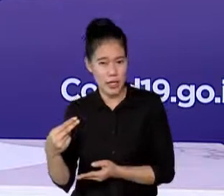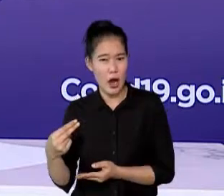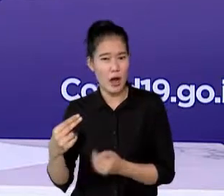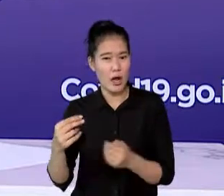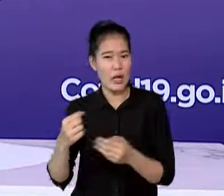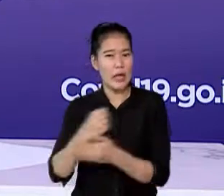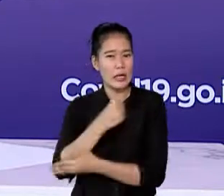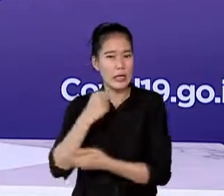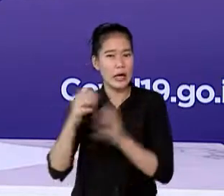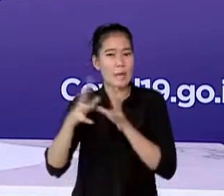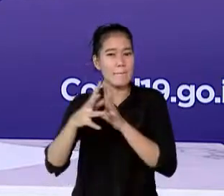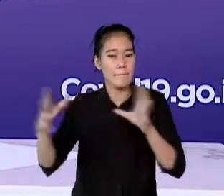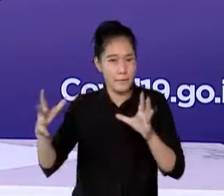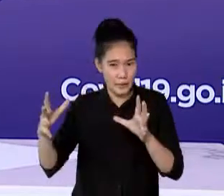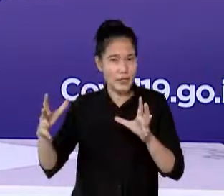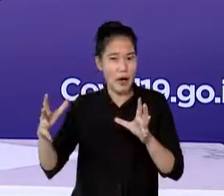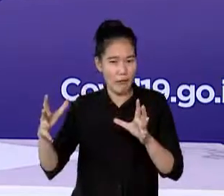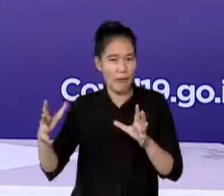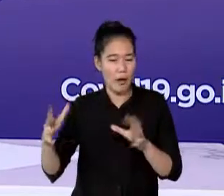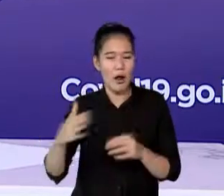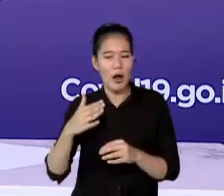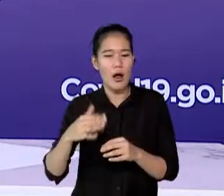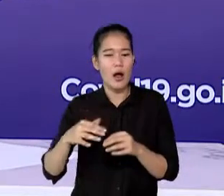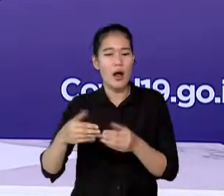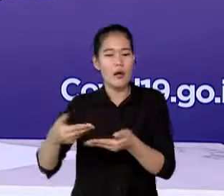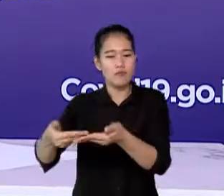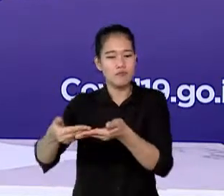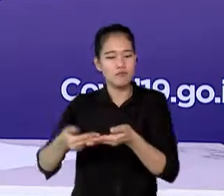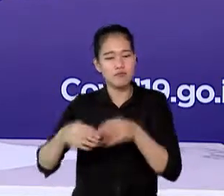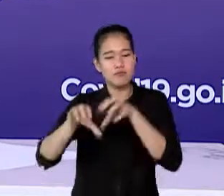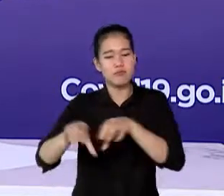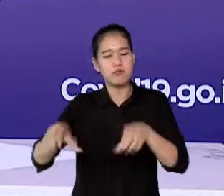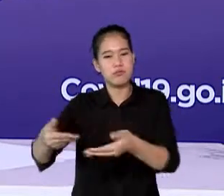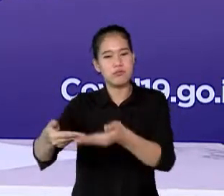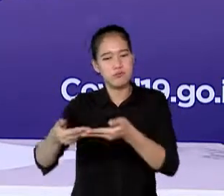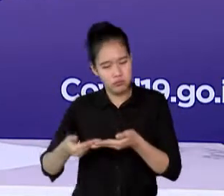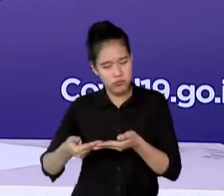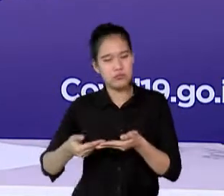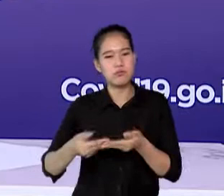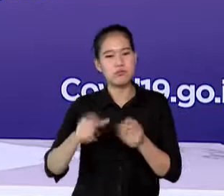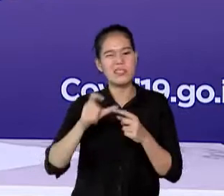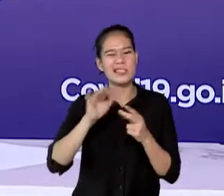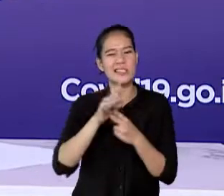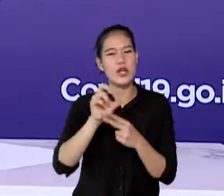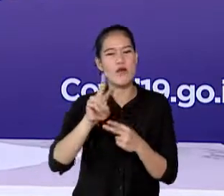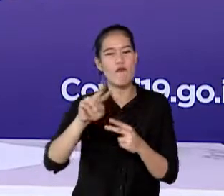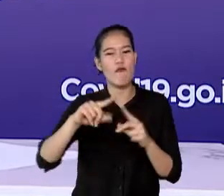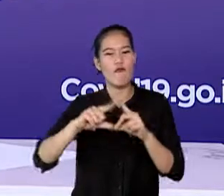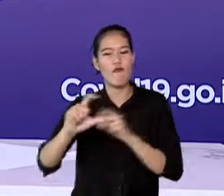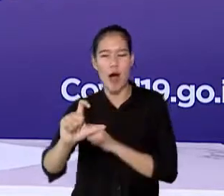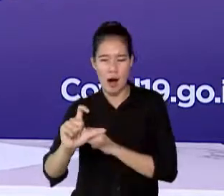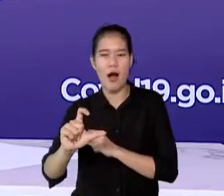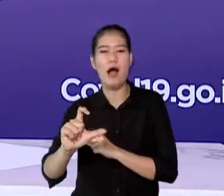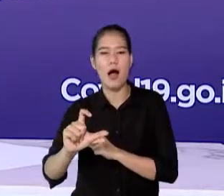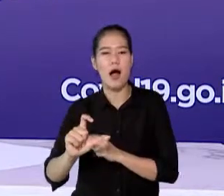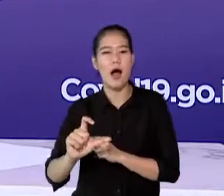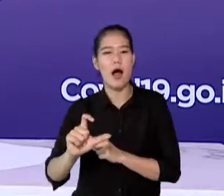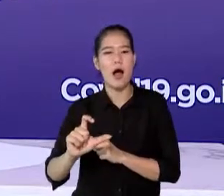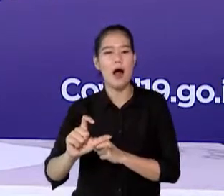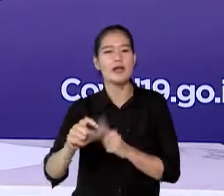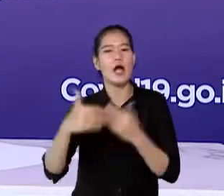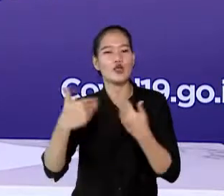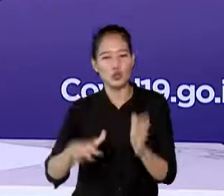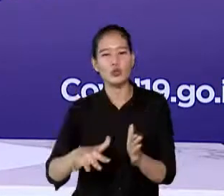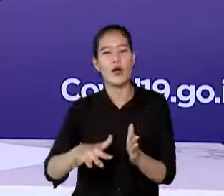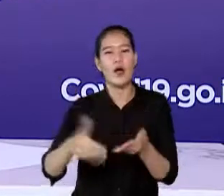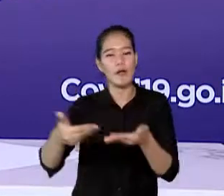country, Sinovac's largest client? How many doses of the vaccine have been